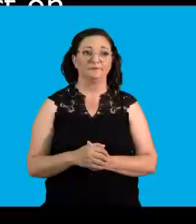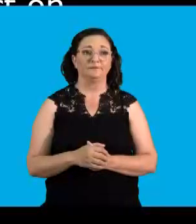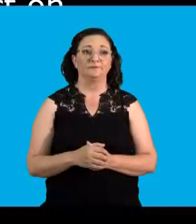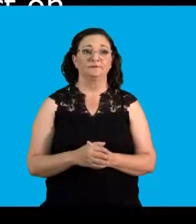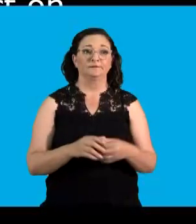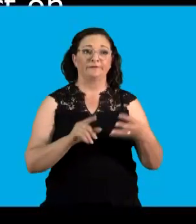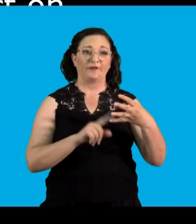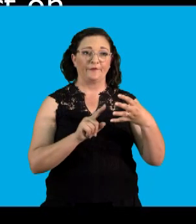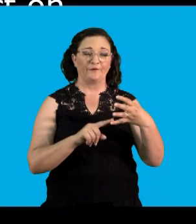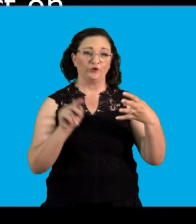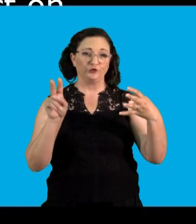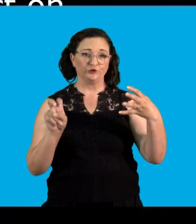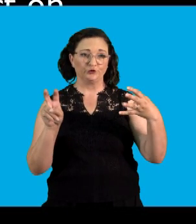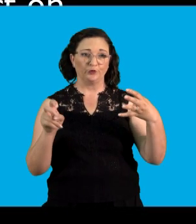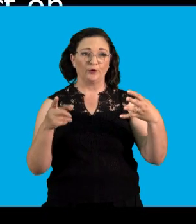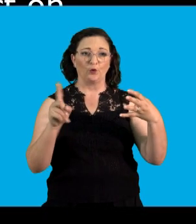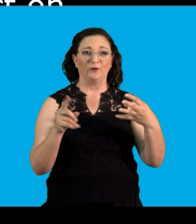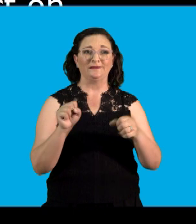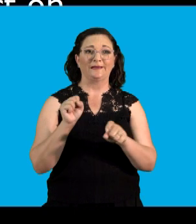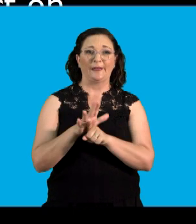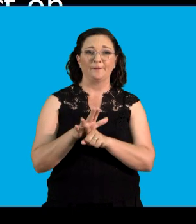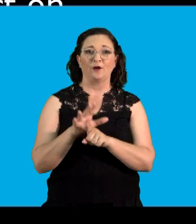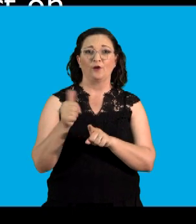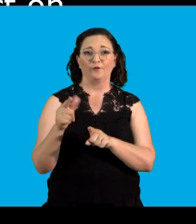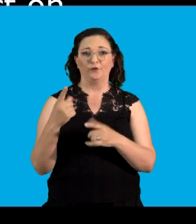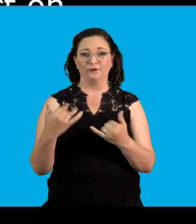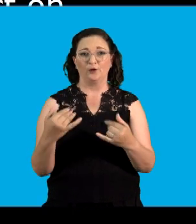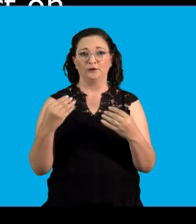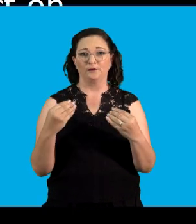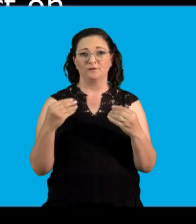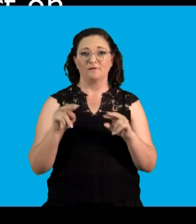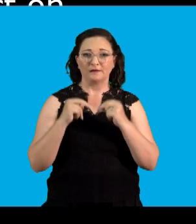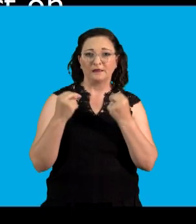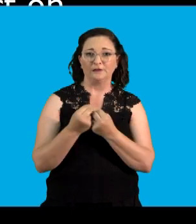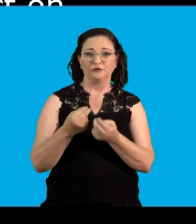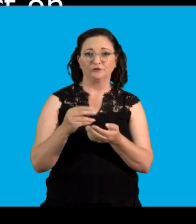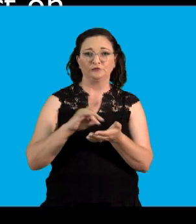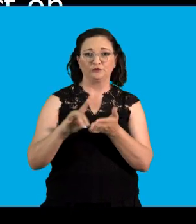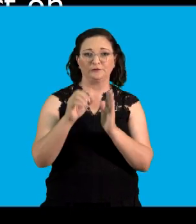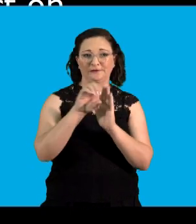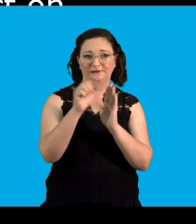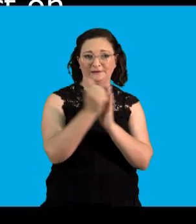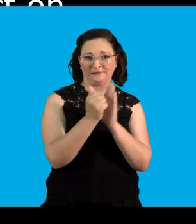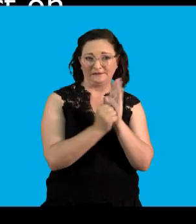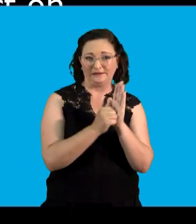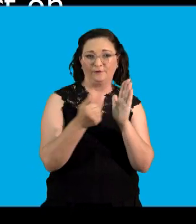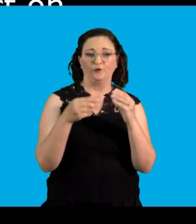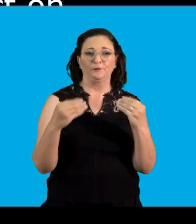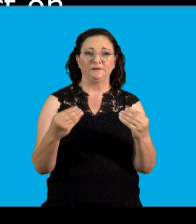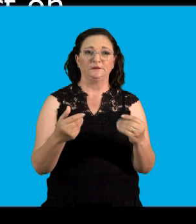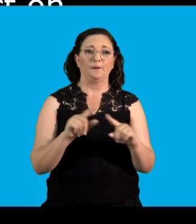of National Credit Act on businesses. So you write the impact. Don't forget, what are impacts? Impacts refer to what? To